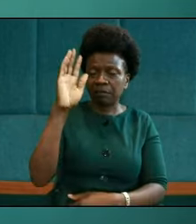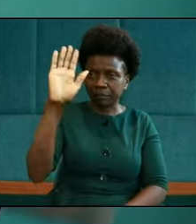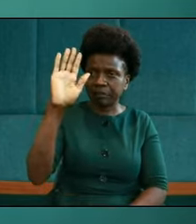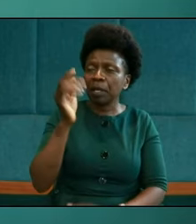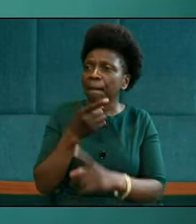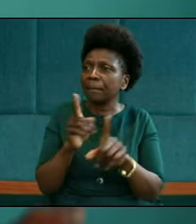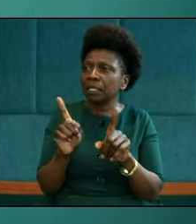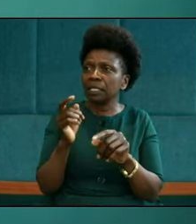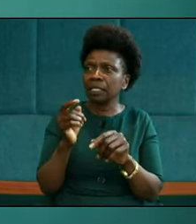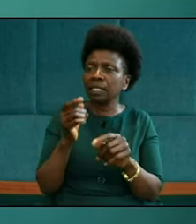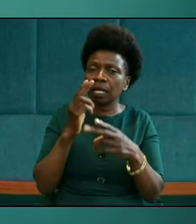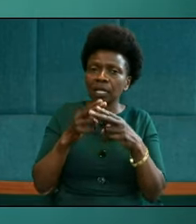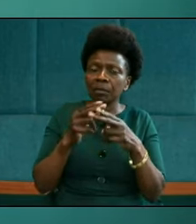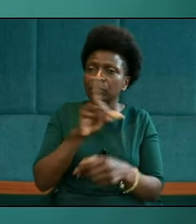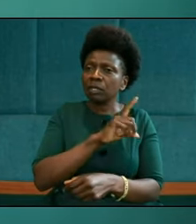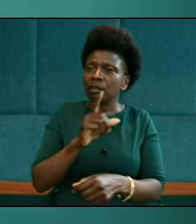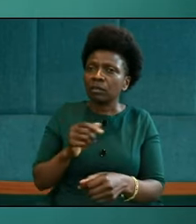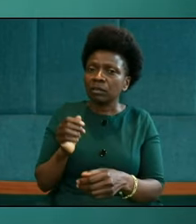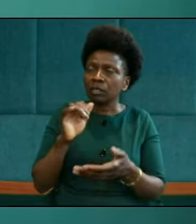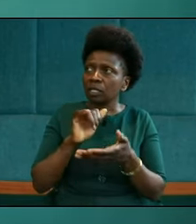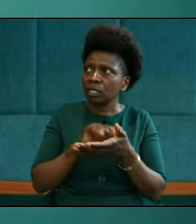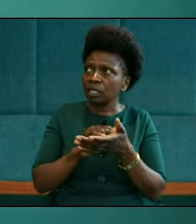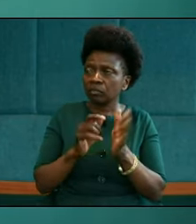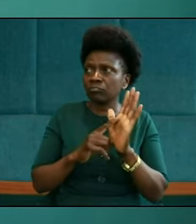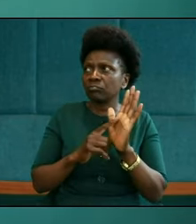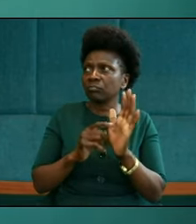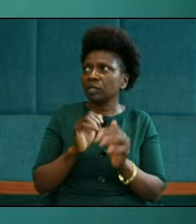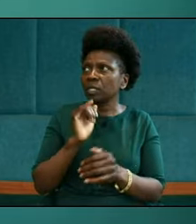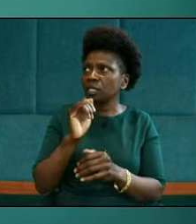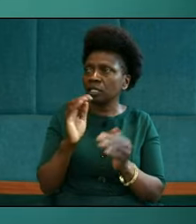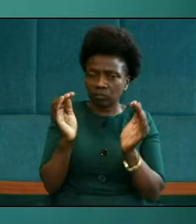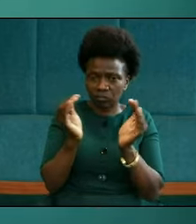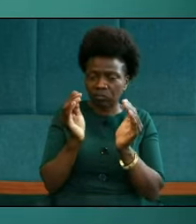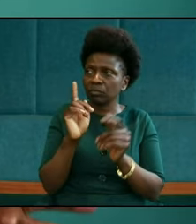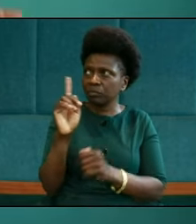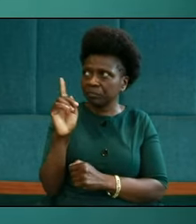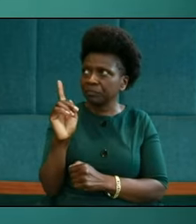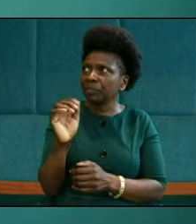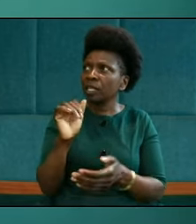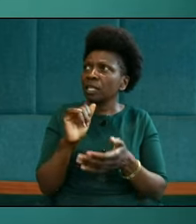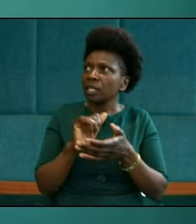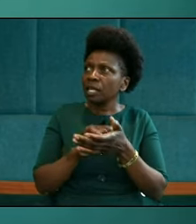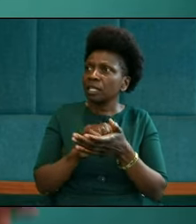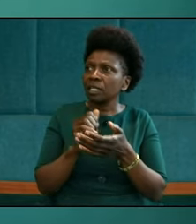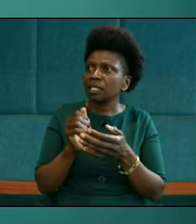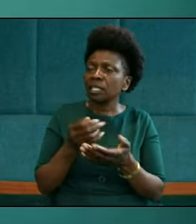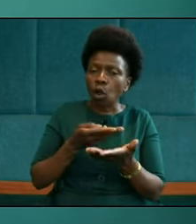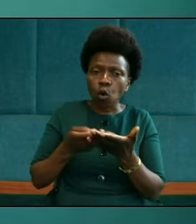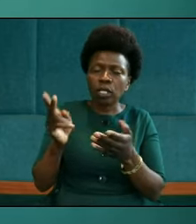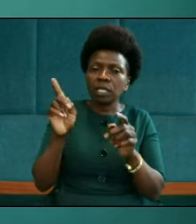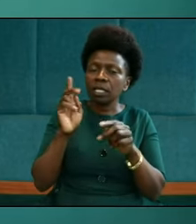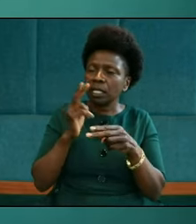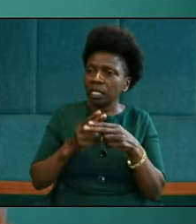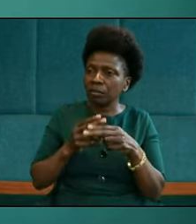But the name of the Lord that is written there, you can see it is in caps. That is a holy name of